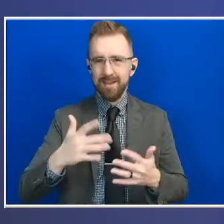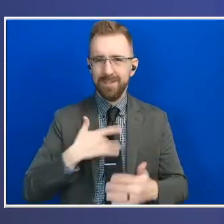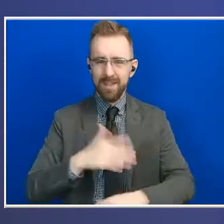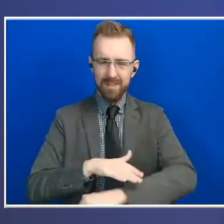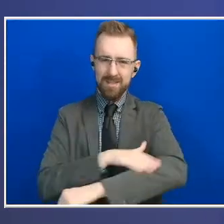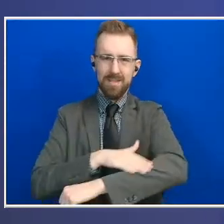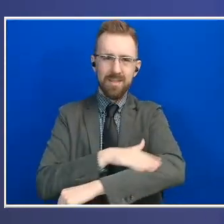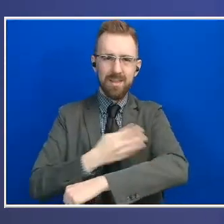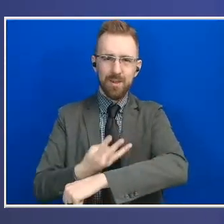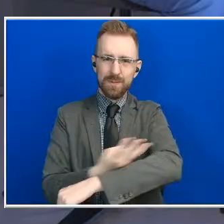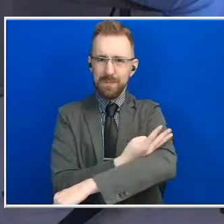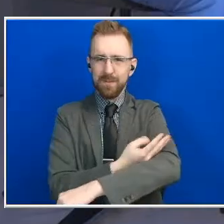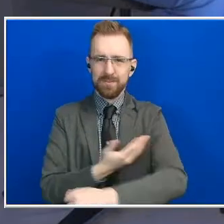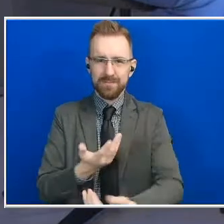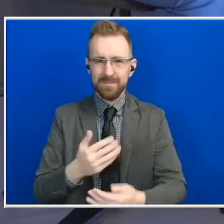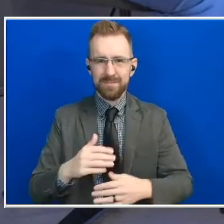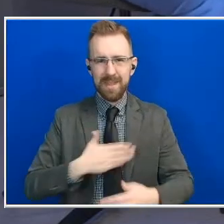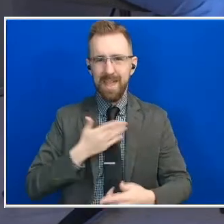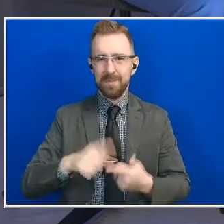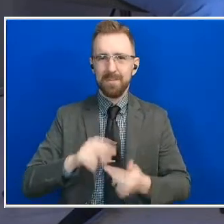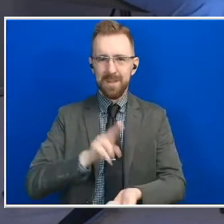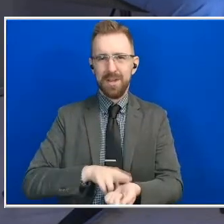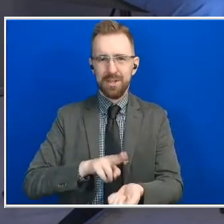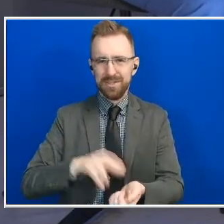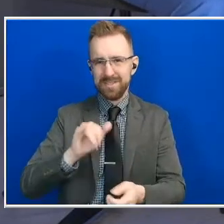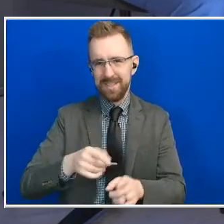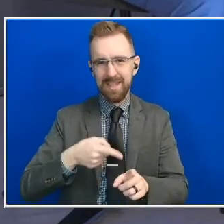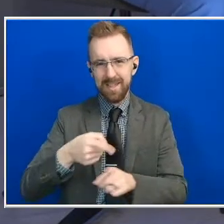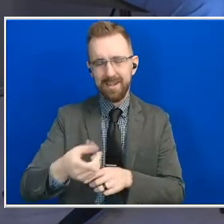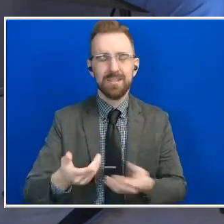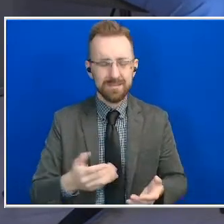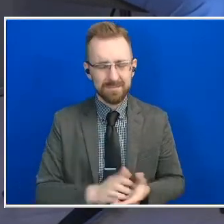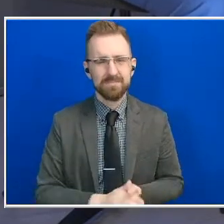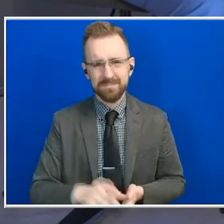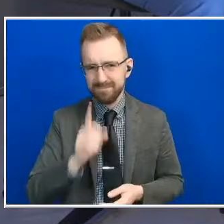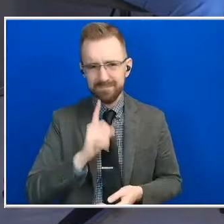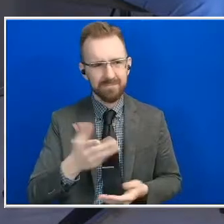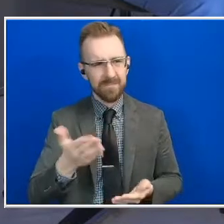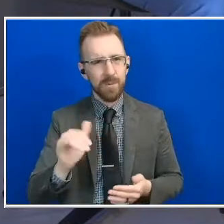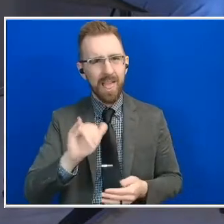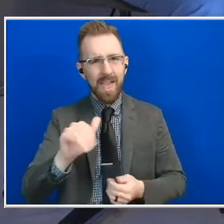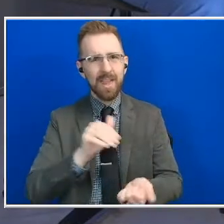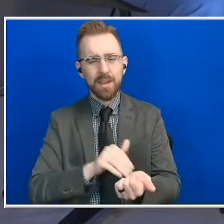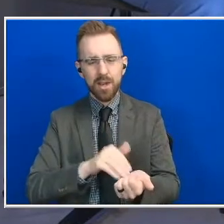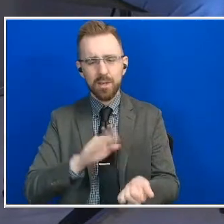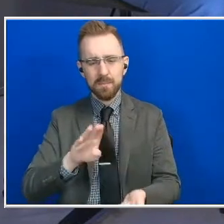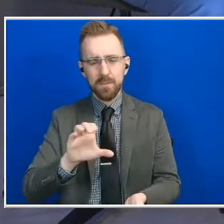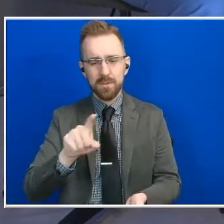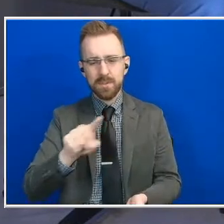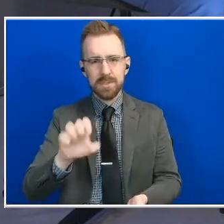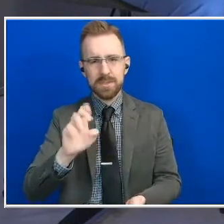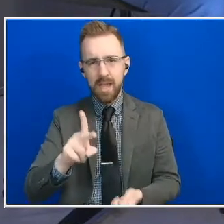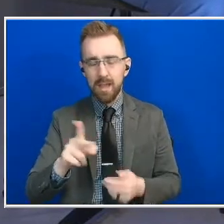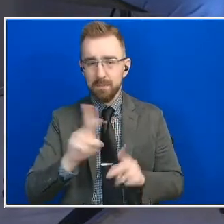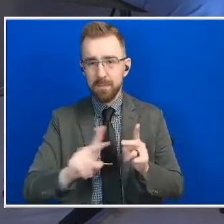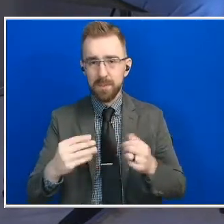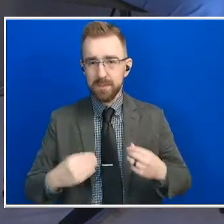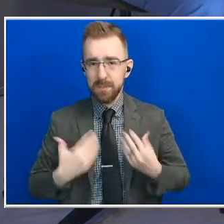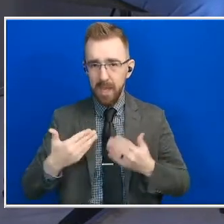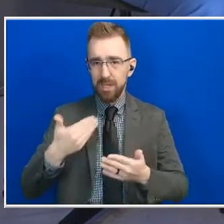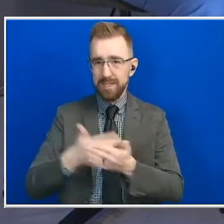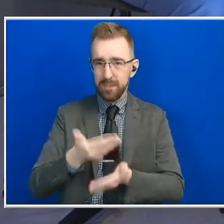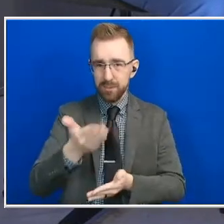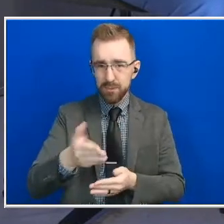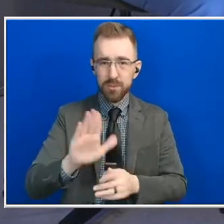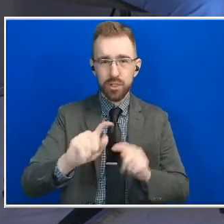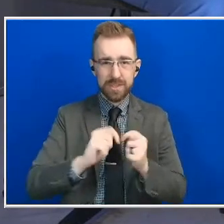to be a nurse. So. For sure, for sure. Dr. Buchek, what's that like, just to know that people are inspired just by being around you and your team and your staff and